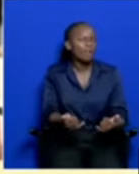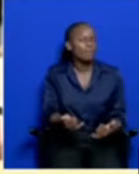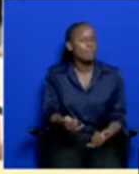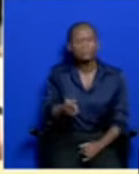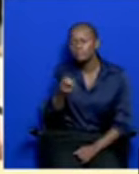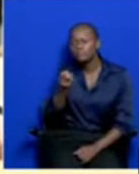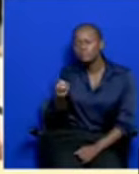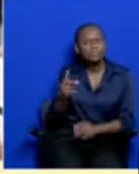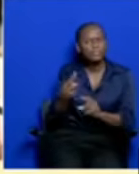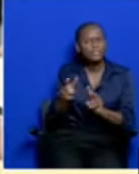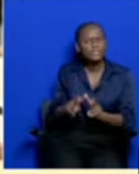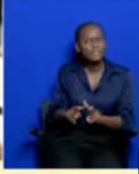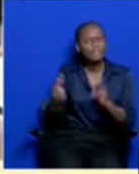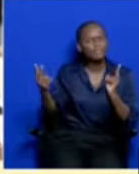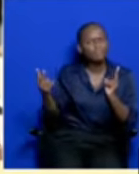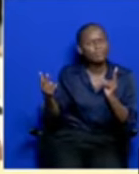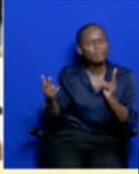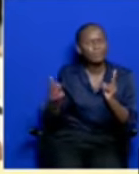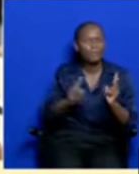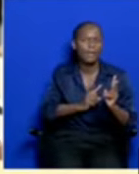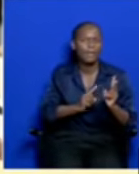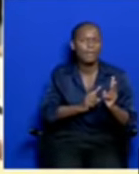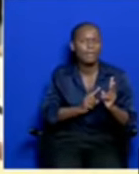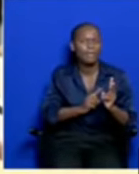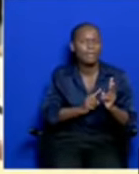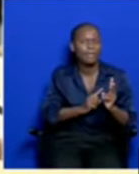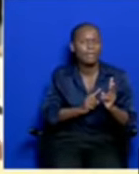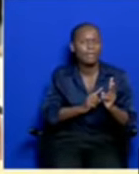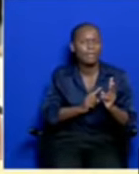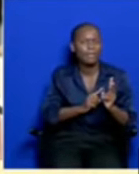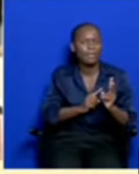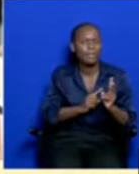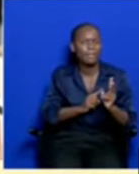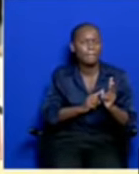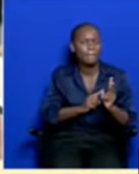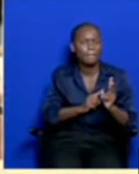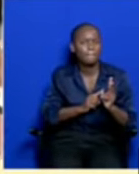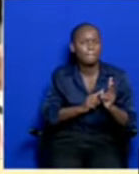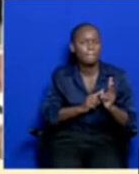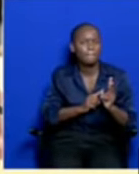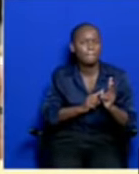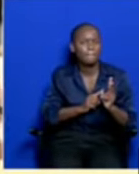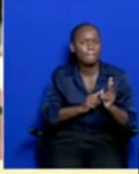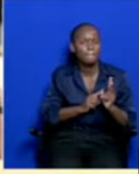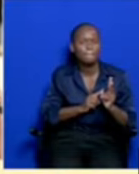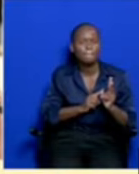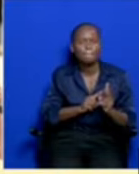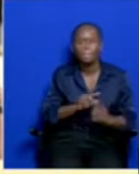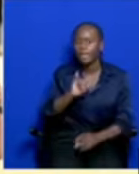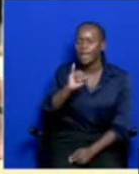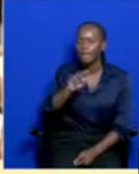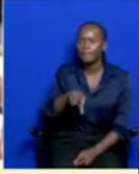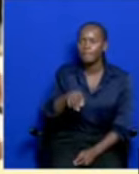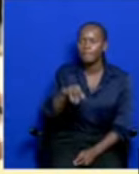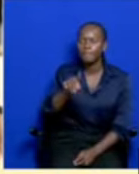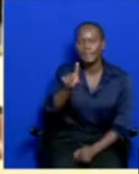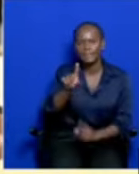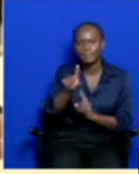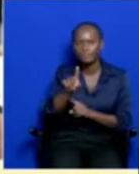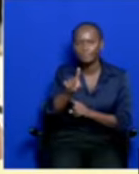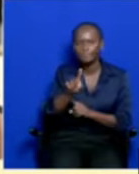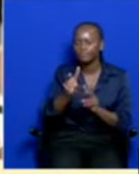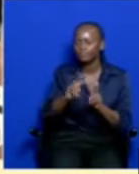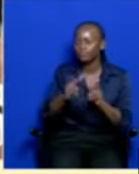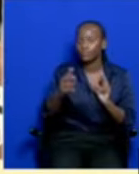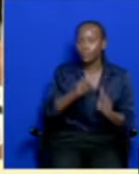case treated differently by IPID? Because a complaint, as you tell us, a complaint